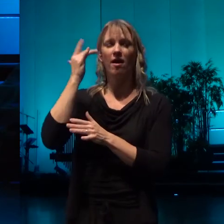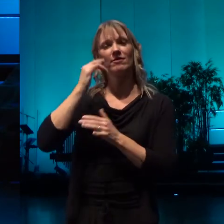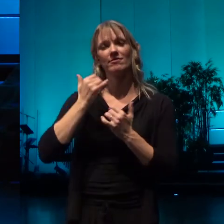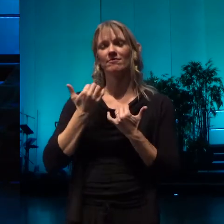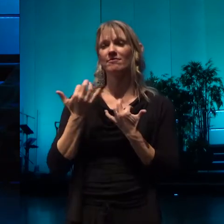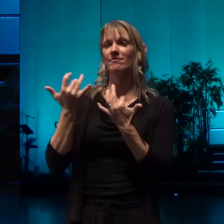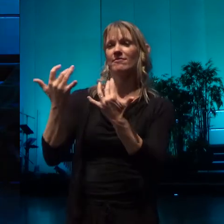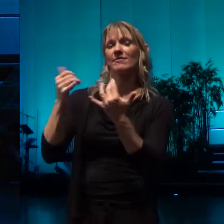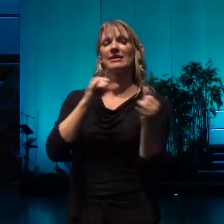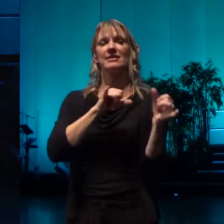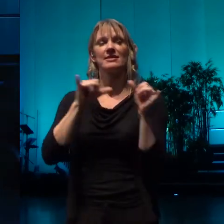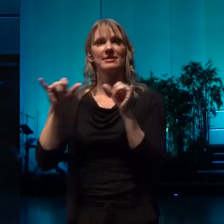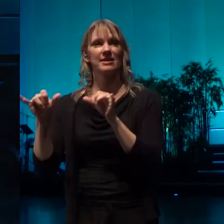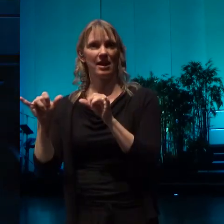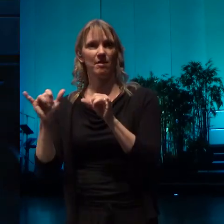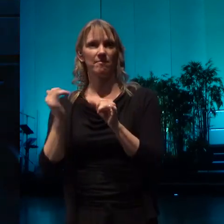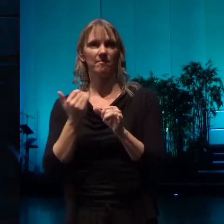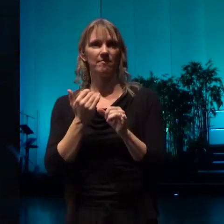lives.